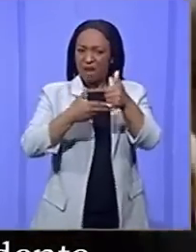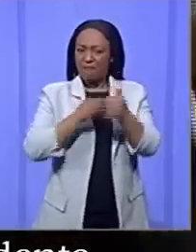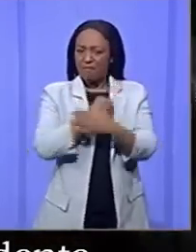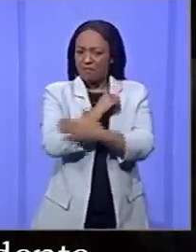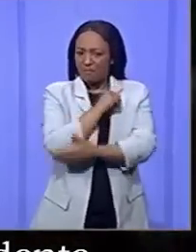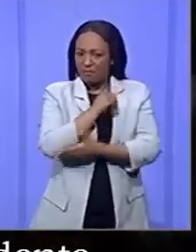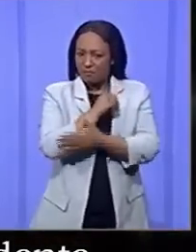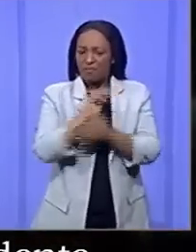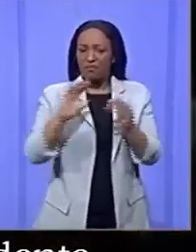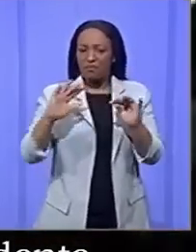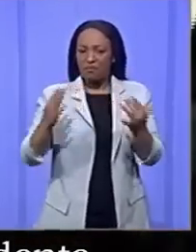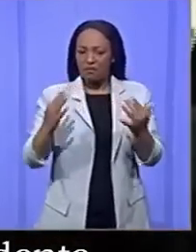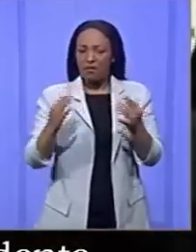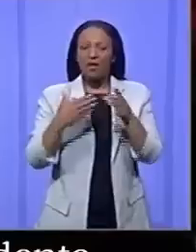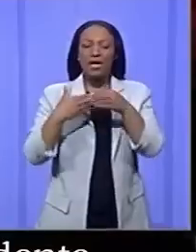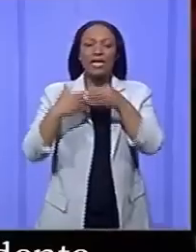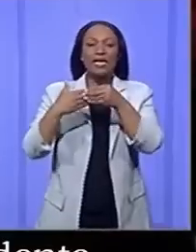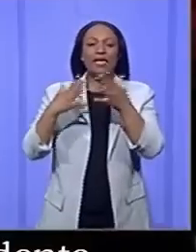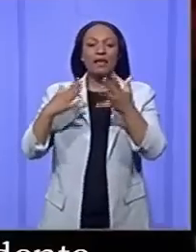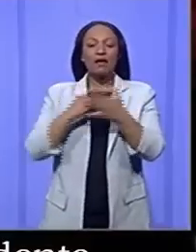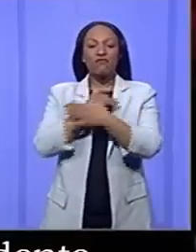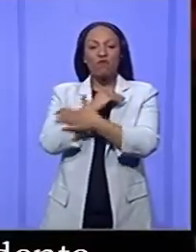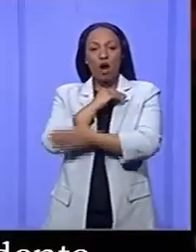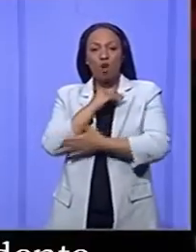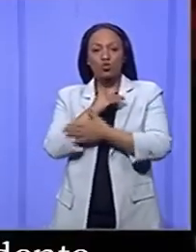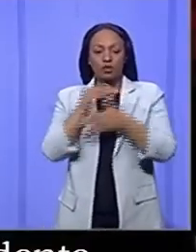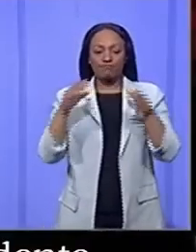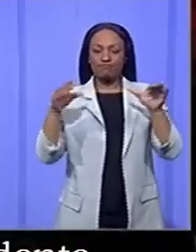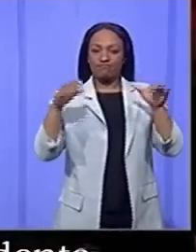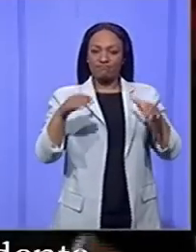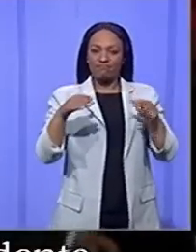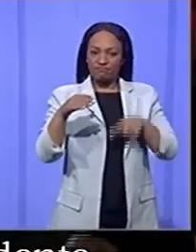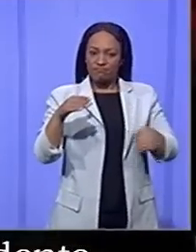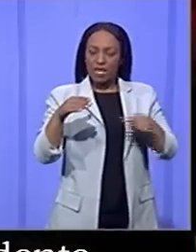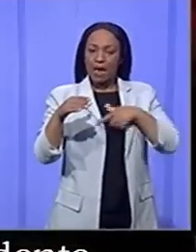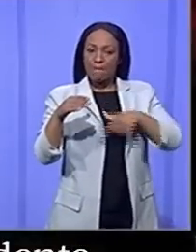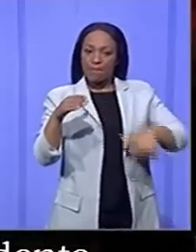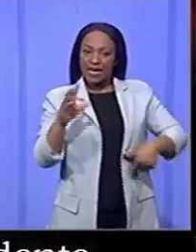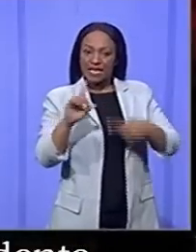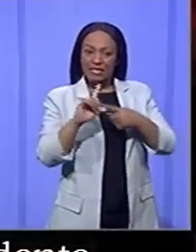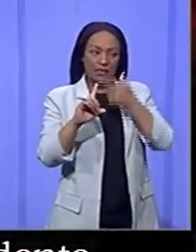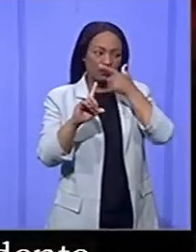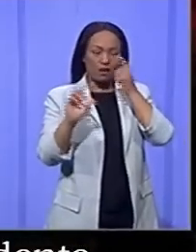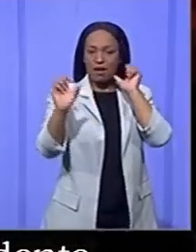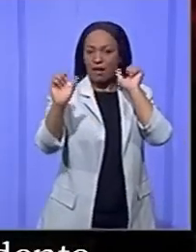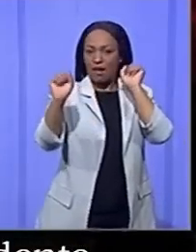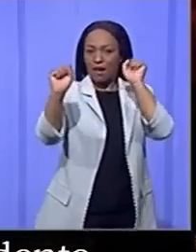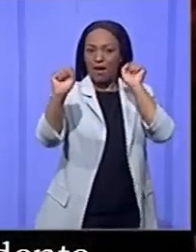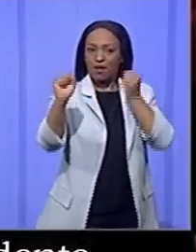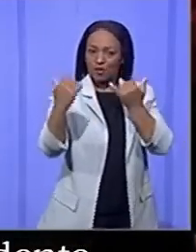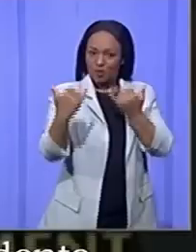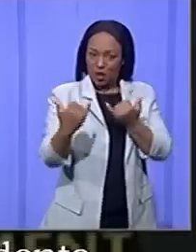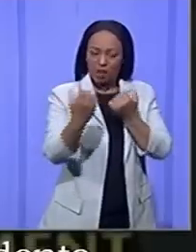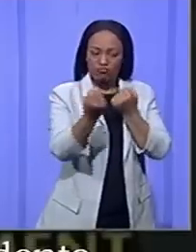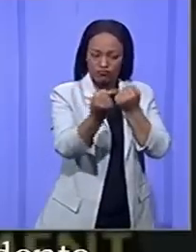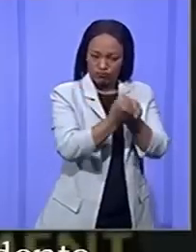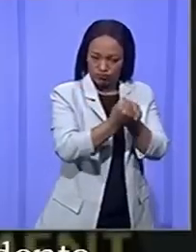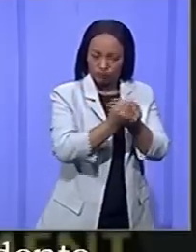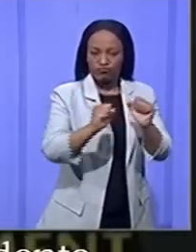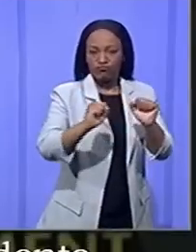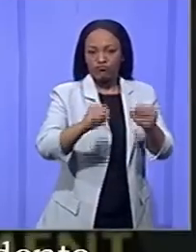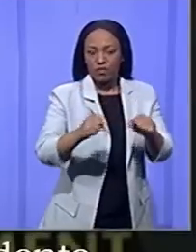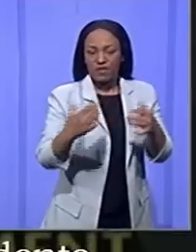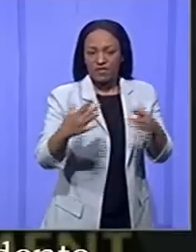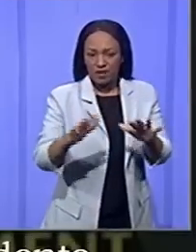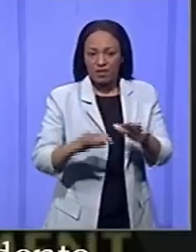leng karolo ya puso ya naha ya kopanelo ba ile ba dumellana le seo mopresidente a se phatlaladitseng maobane. The African National Congress